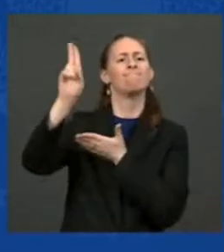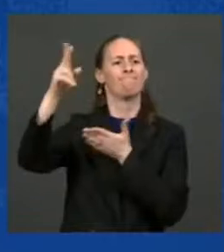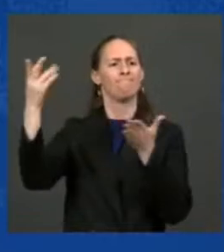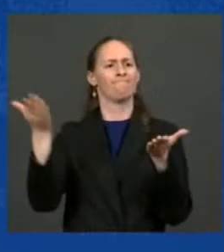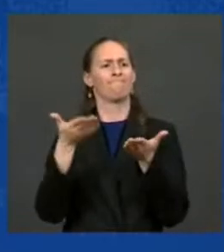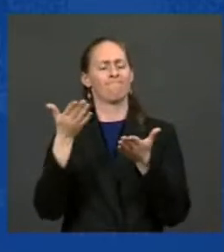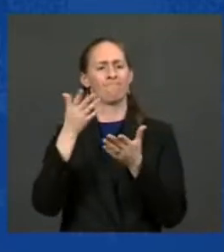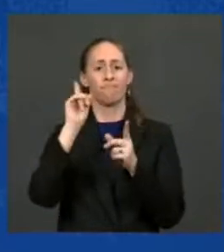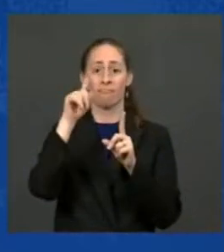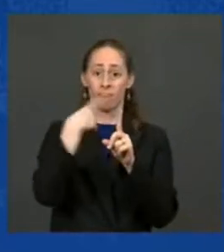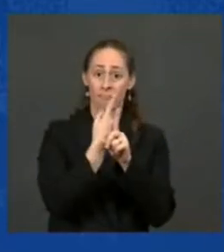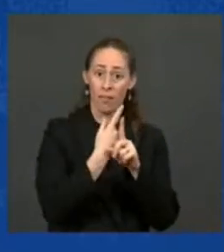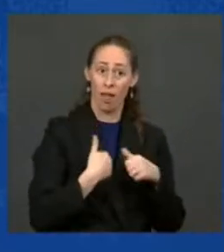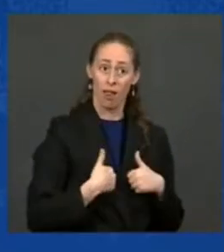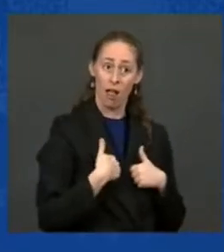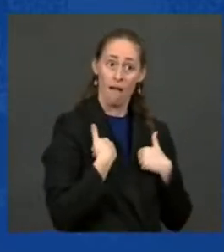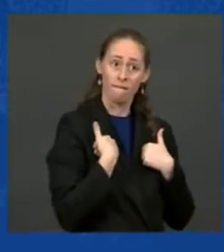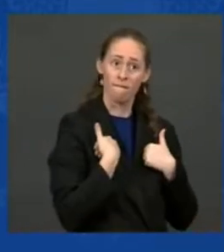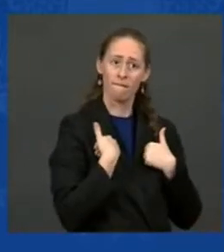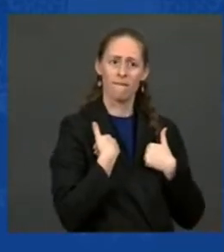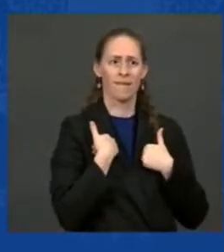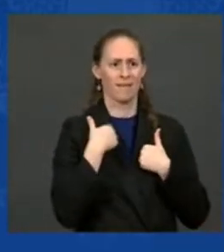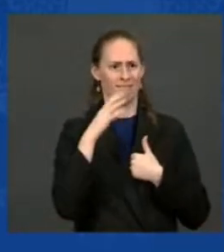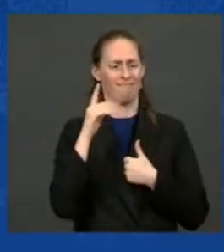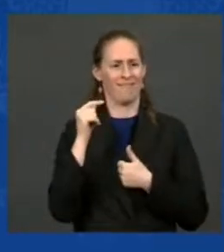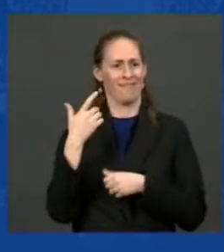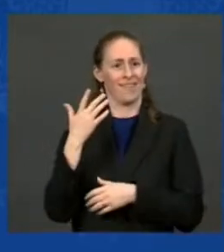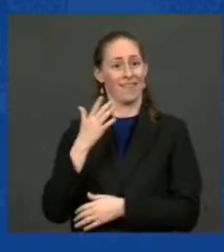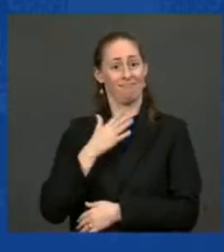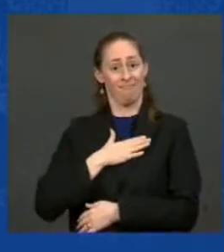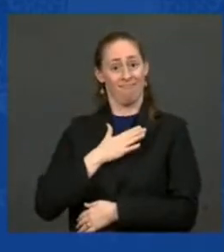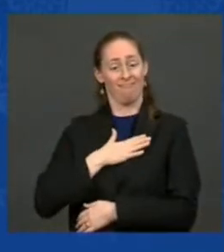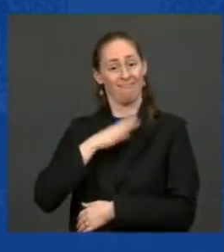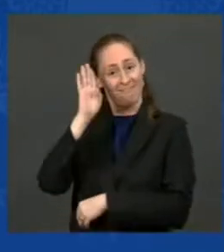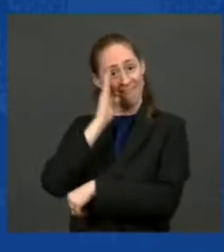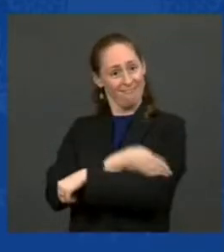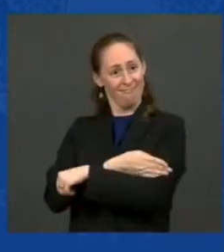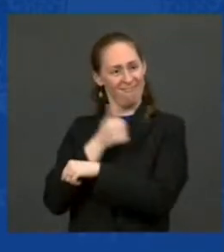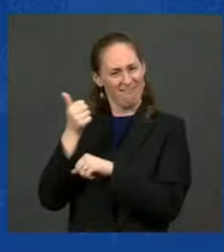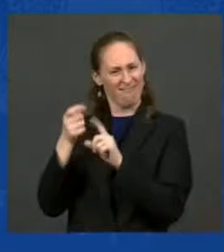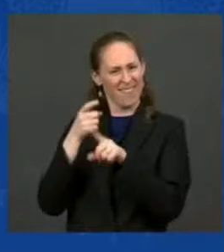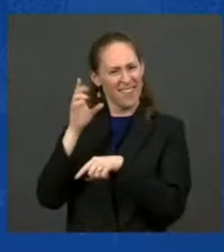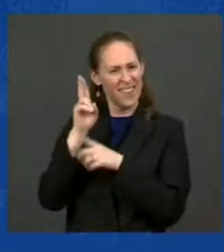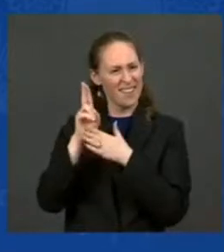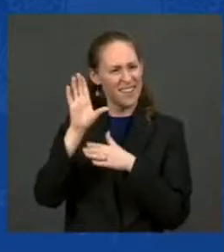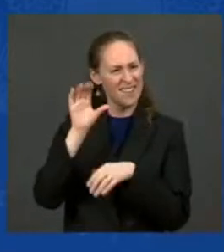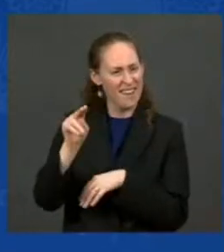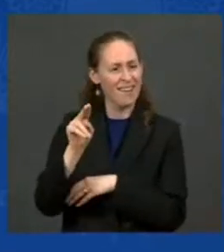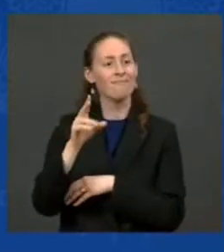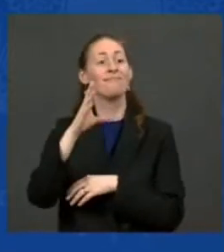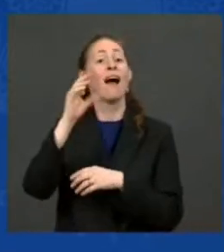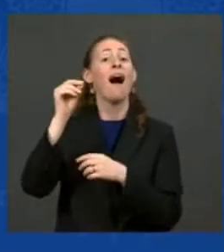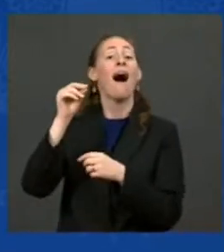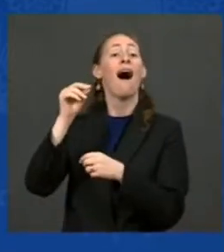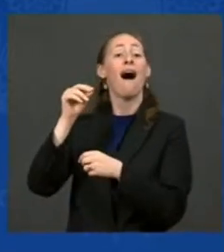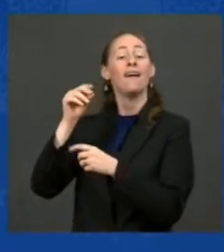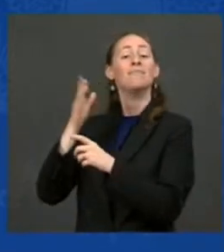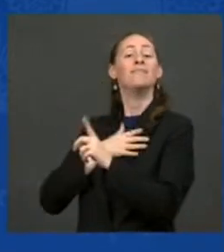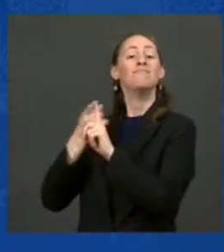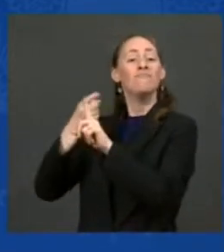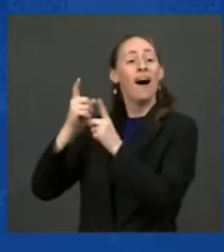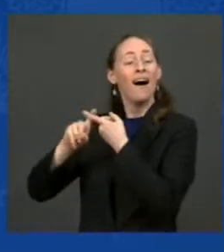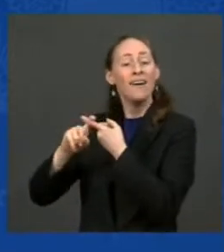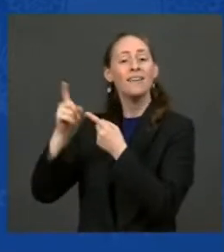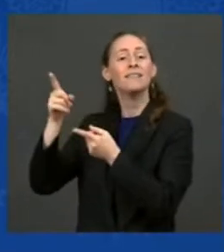but two proud sons of Connecticut, Senator Thomas Dodd and my good friend, and we truly